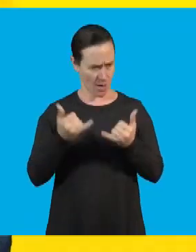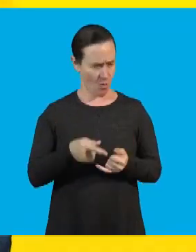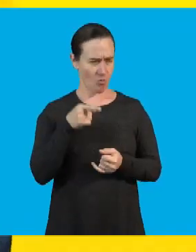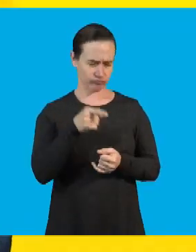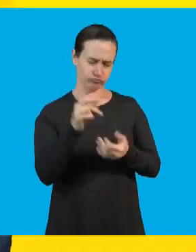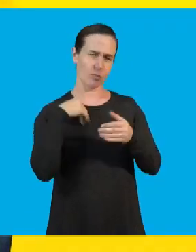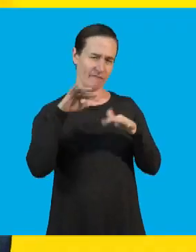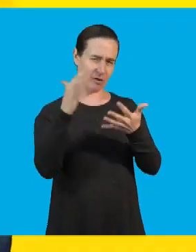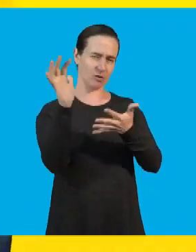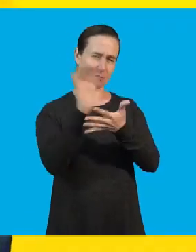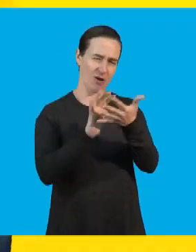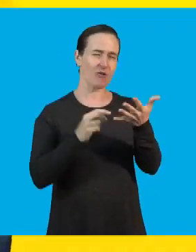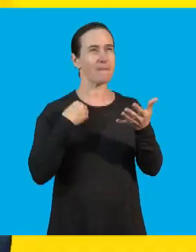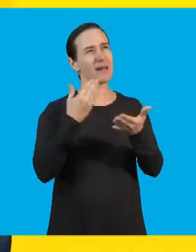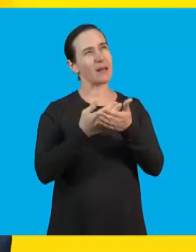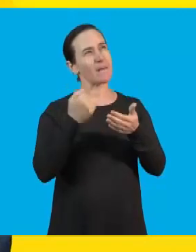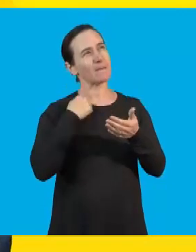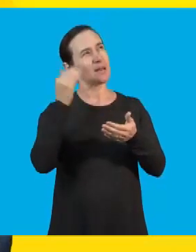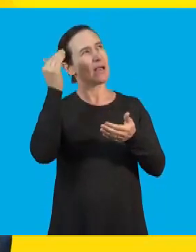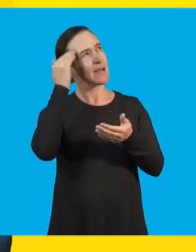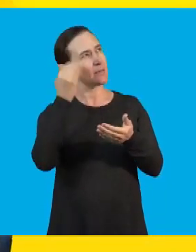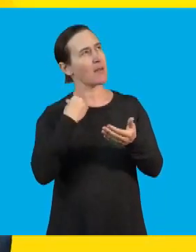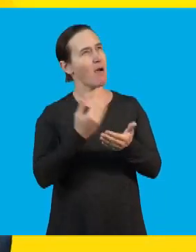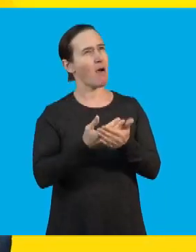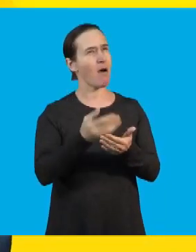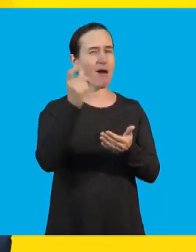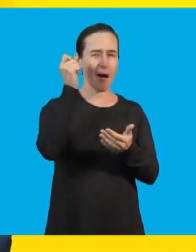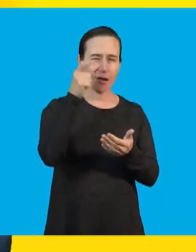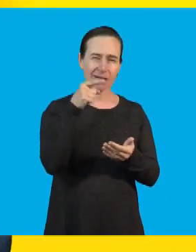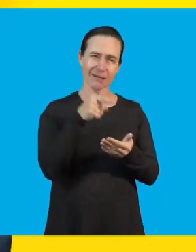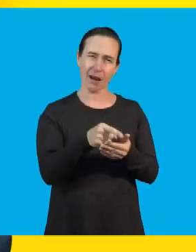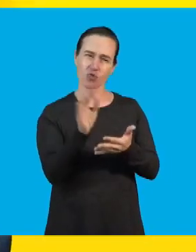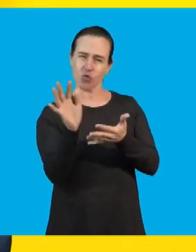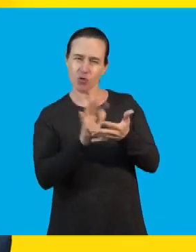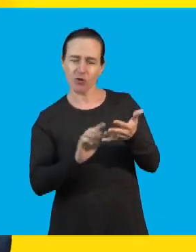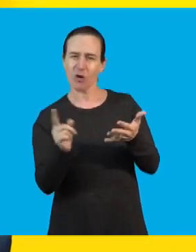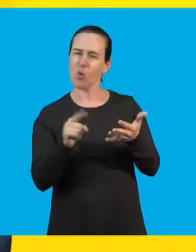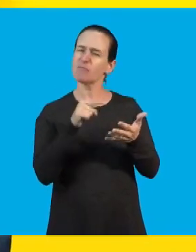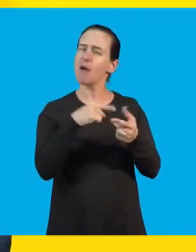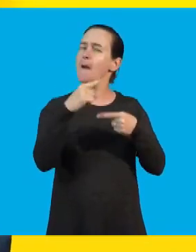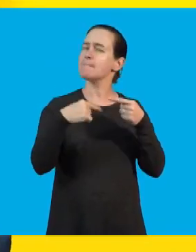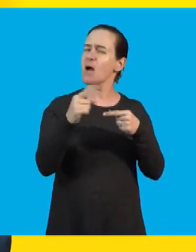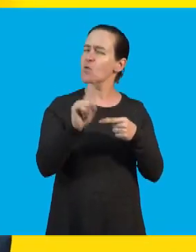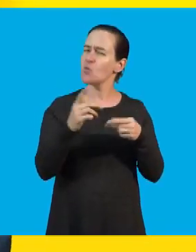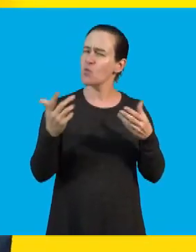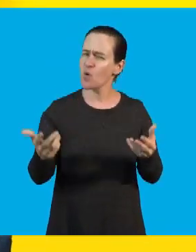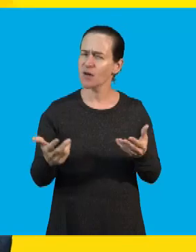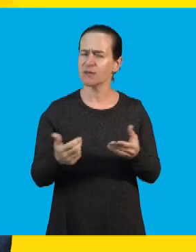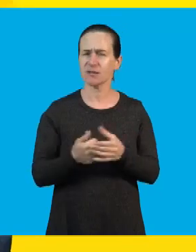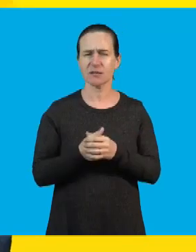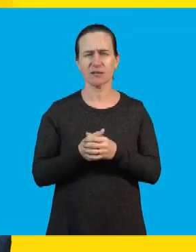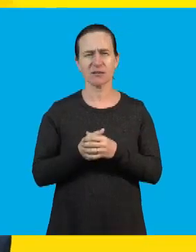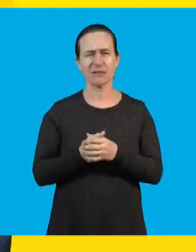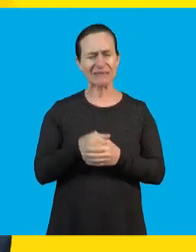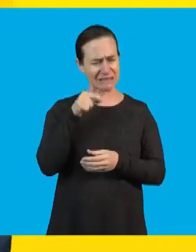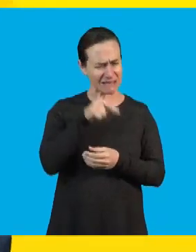the paragraph. So in your head, you start making interpretations. You start making inferences. What is this about? Where